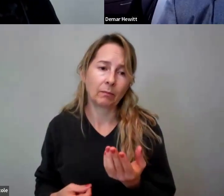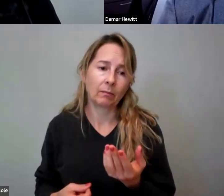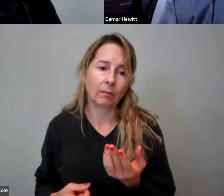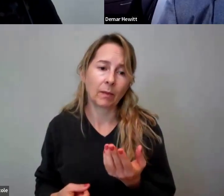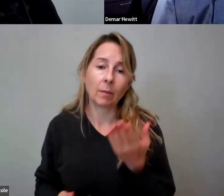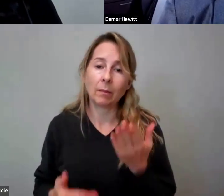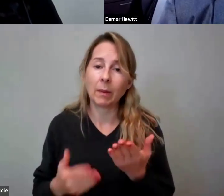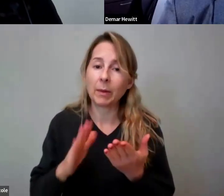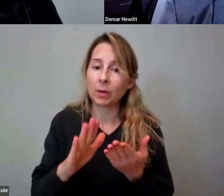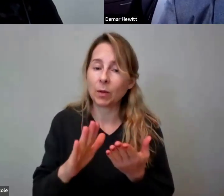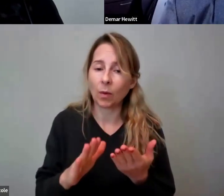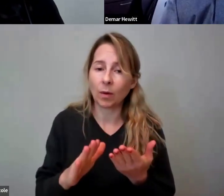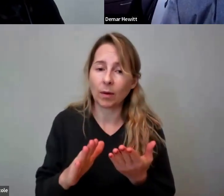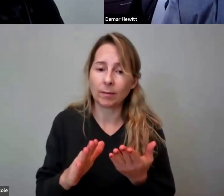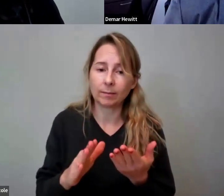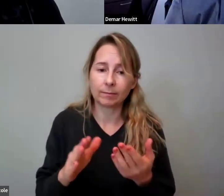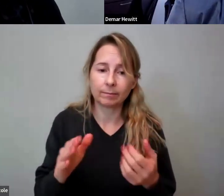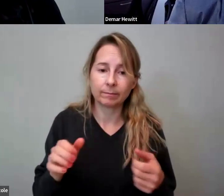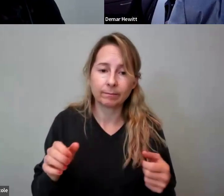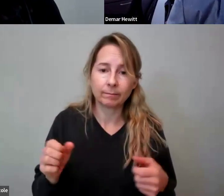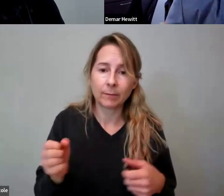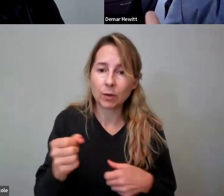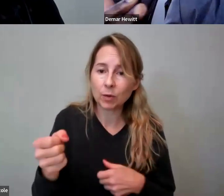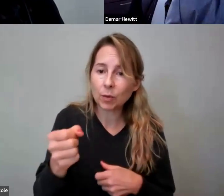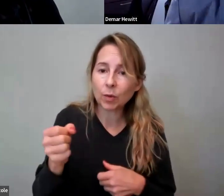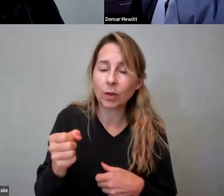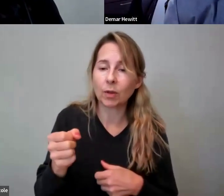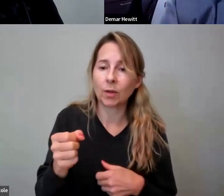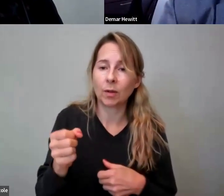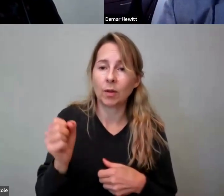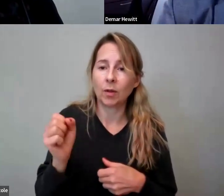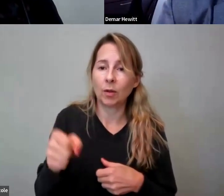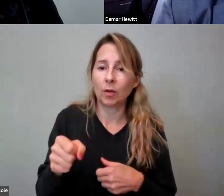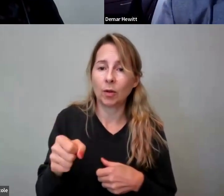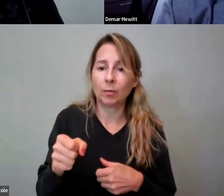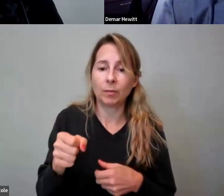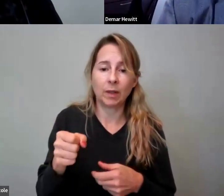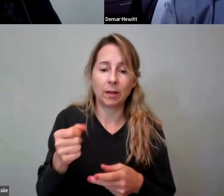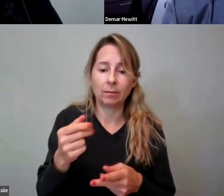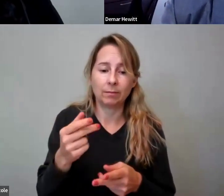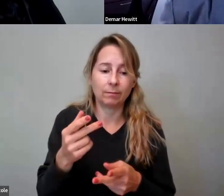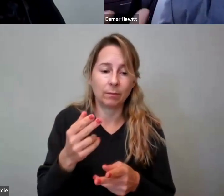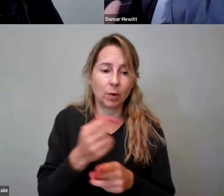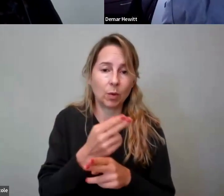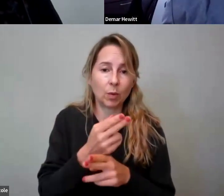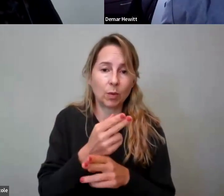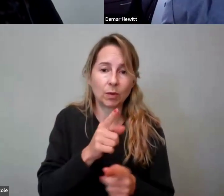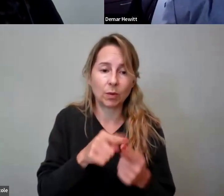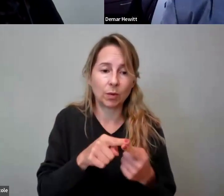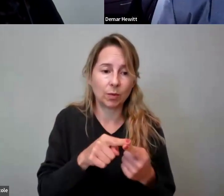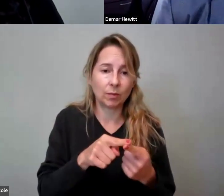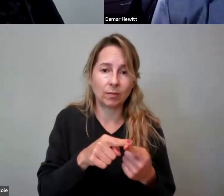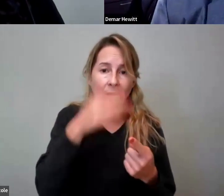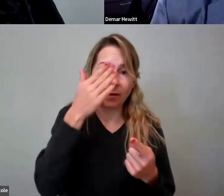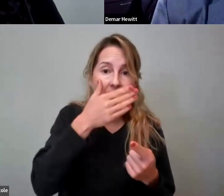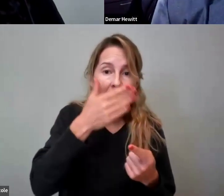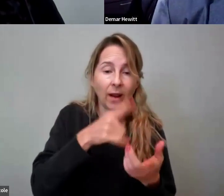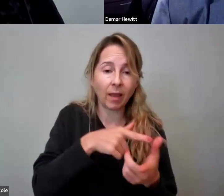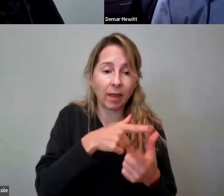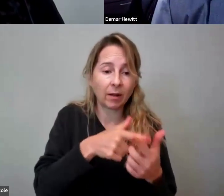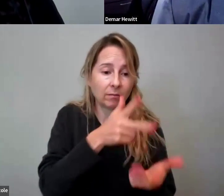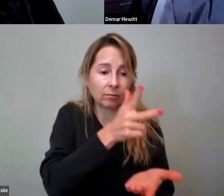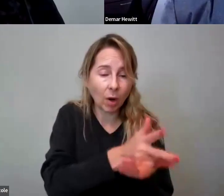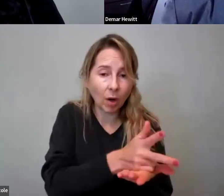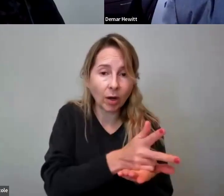mobility device can otherwise be secured? You use it up to a particular place, you store it in a particular